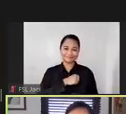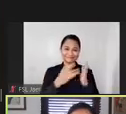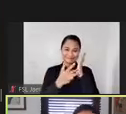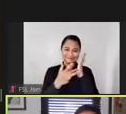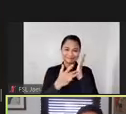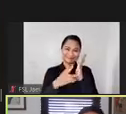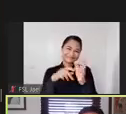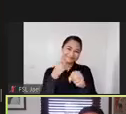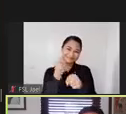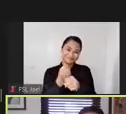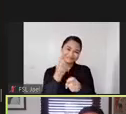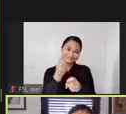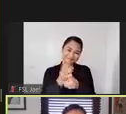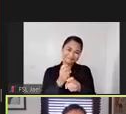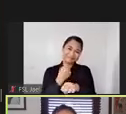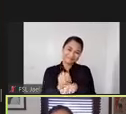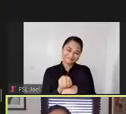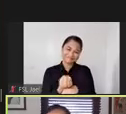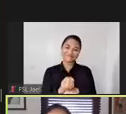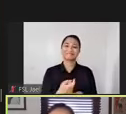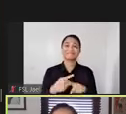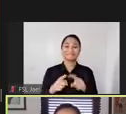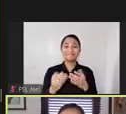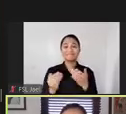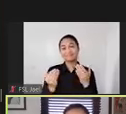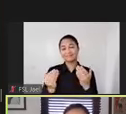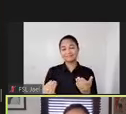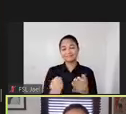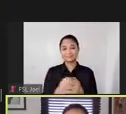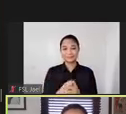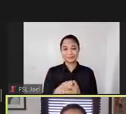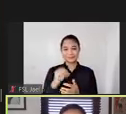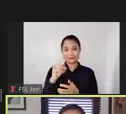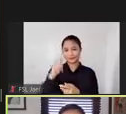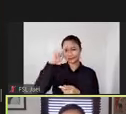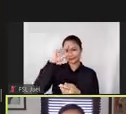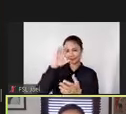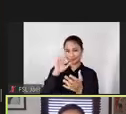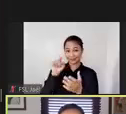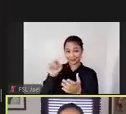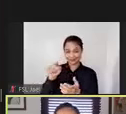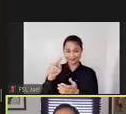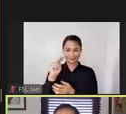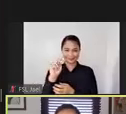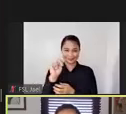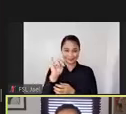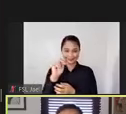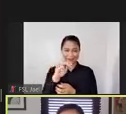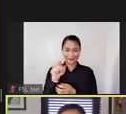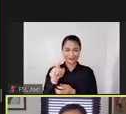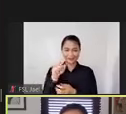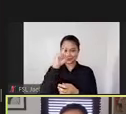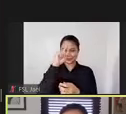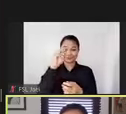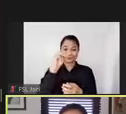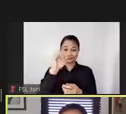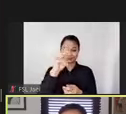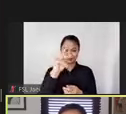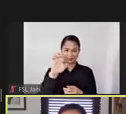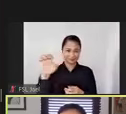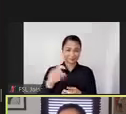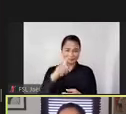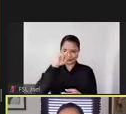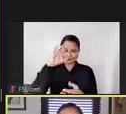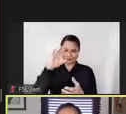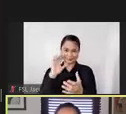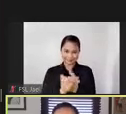being pieces of a puzzle that will complete or be part of our journey towards reaching our